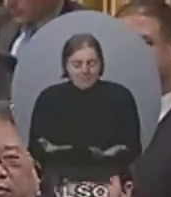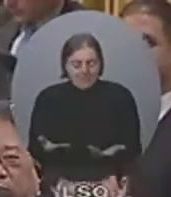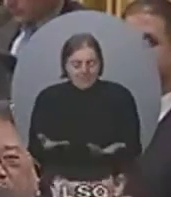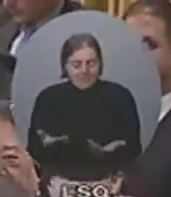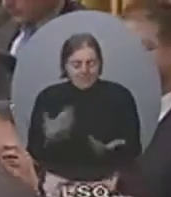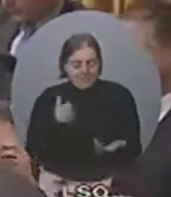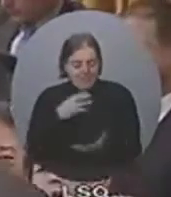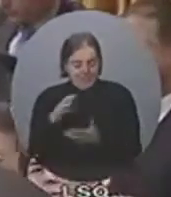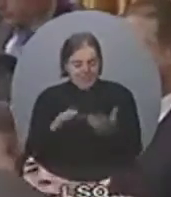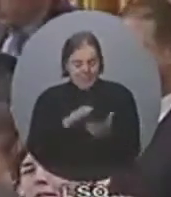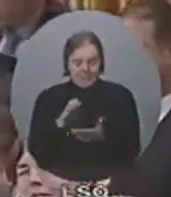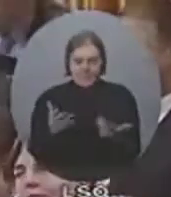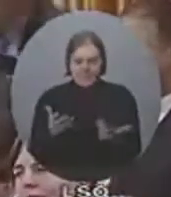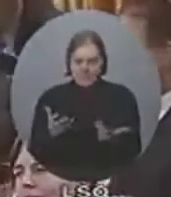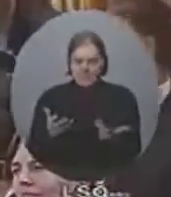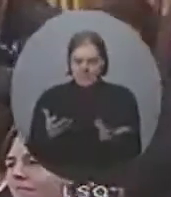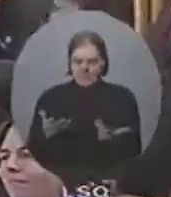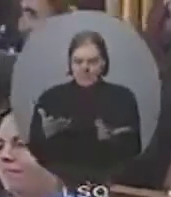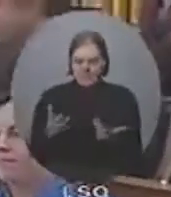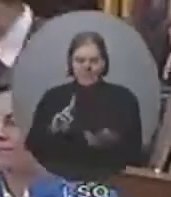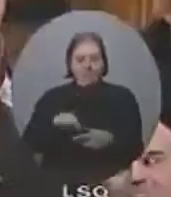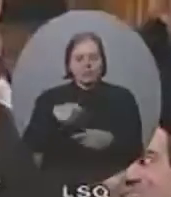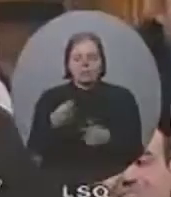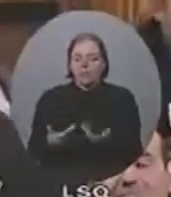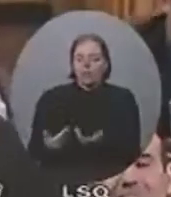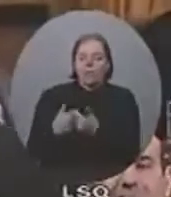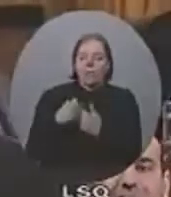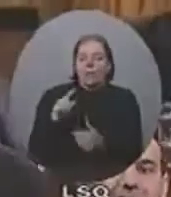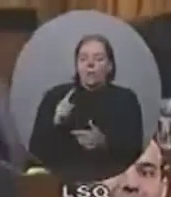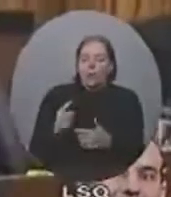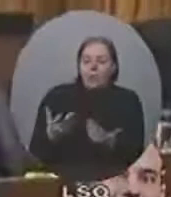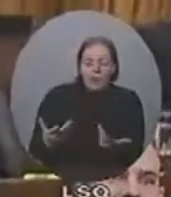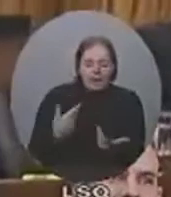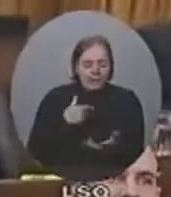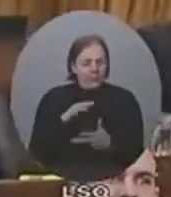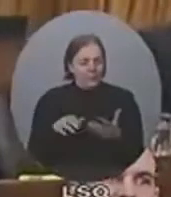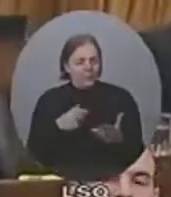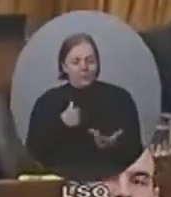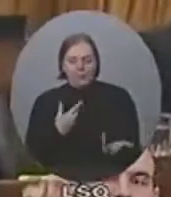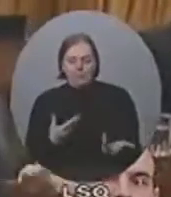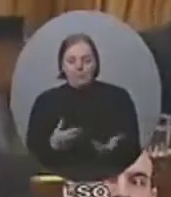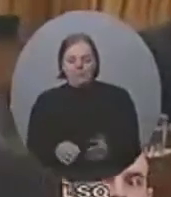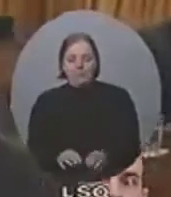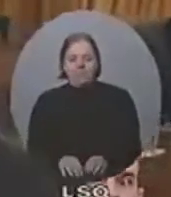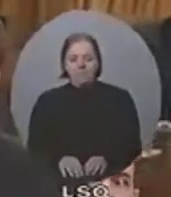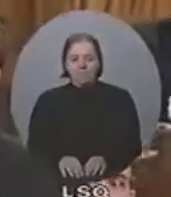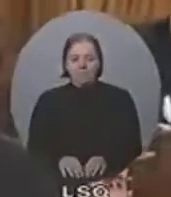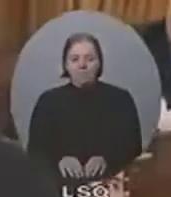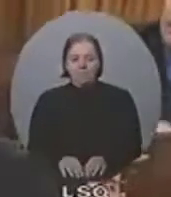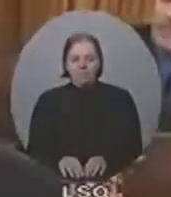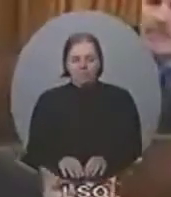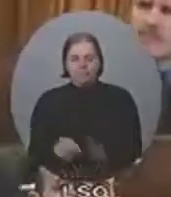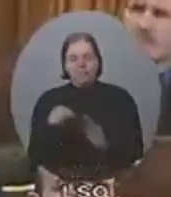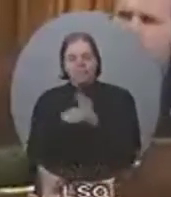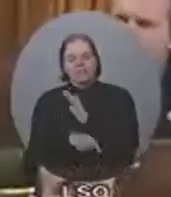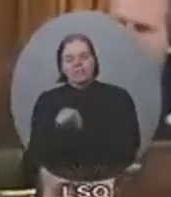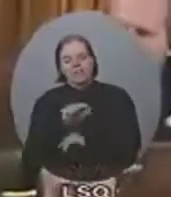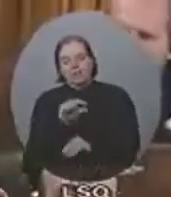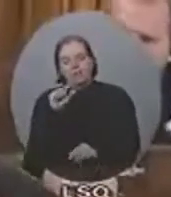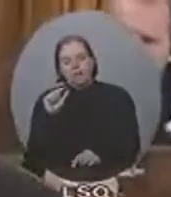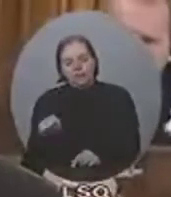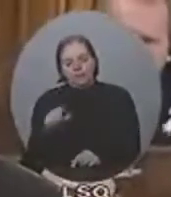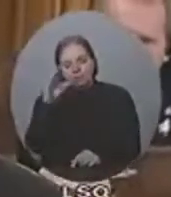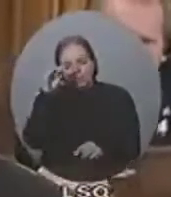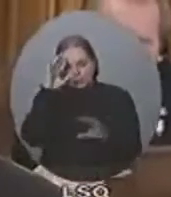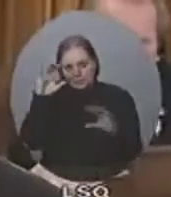next. Mr. Burnaby, New Westminster. Mais on va dire qu'on a voté contre les échecs de ce gouvernement, Monsieur le Président,